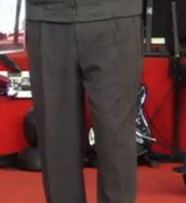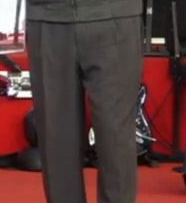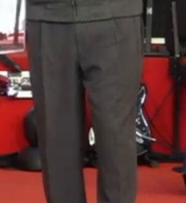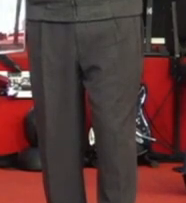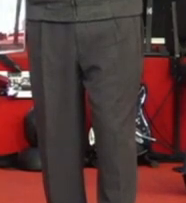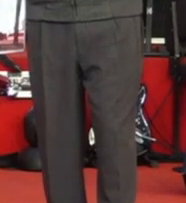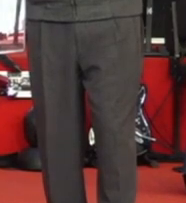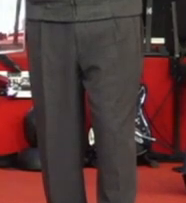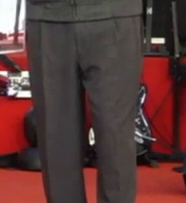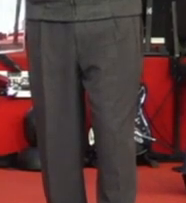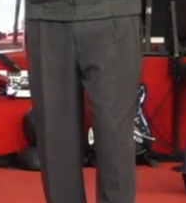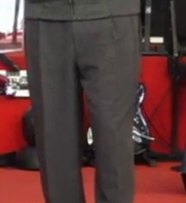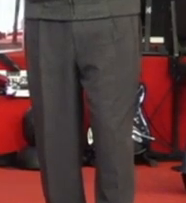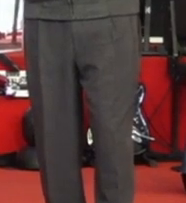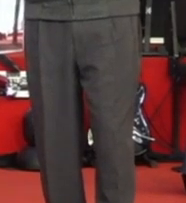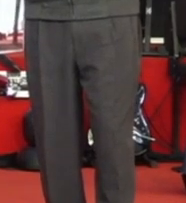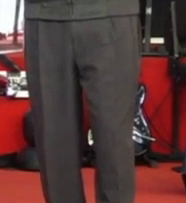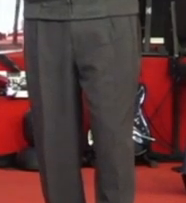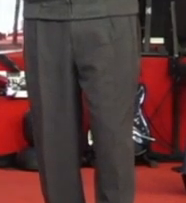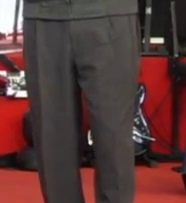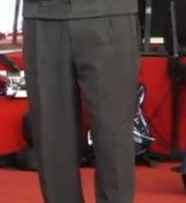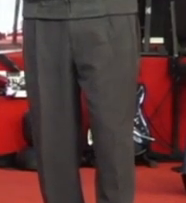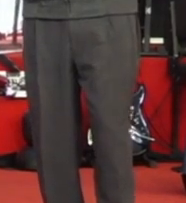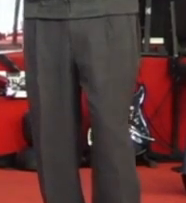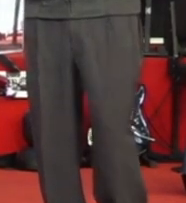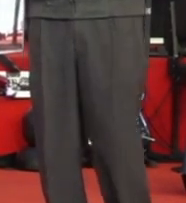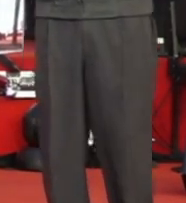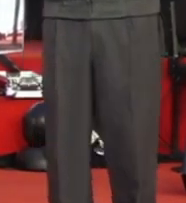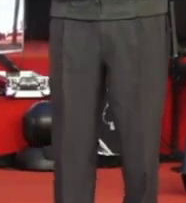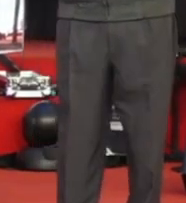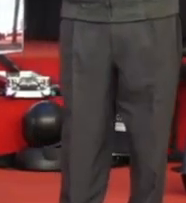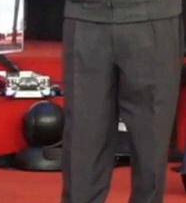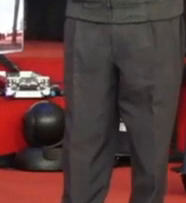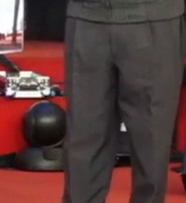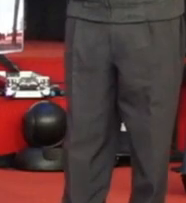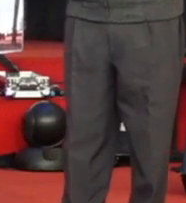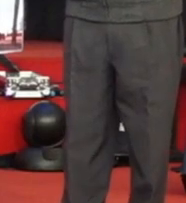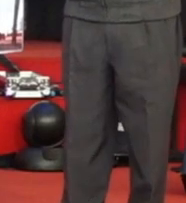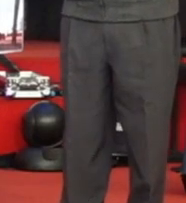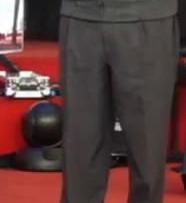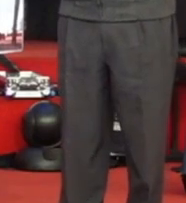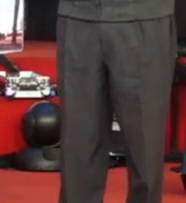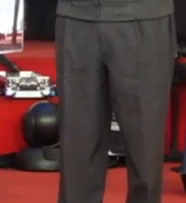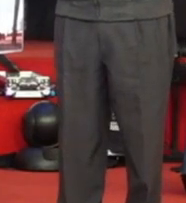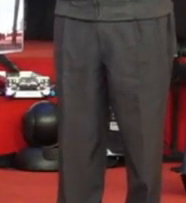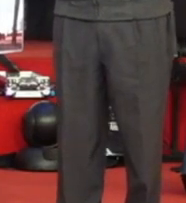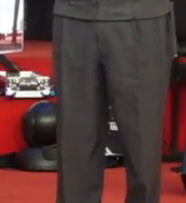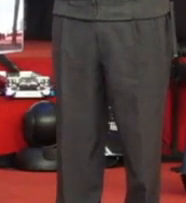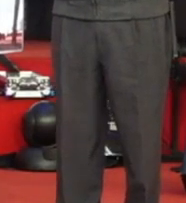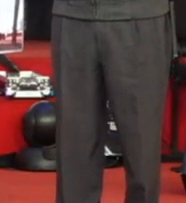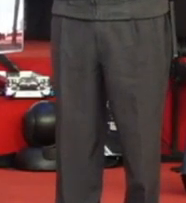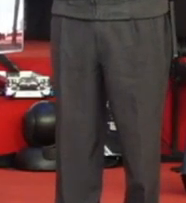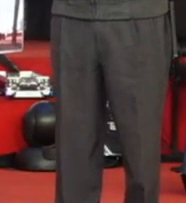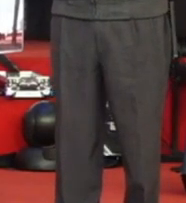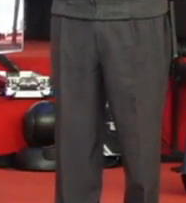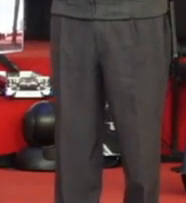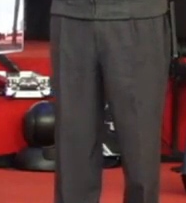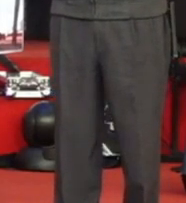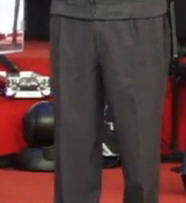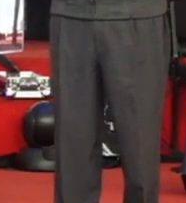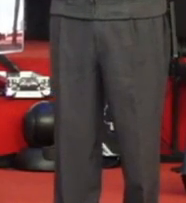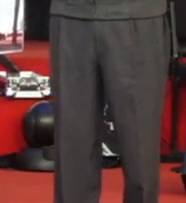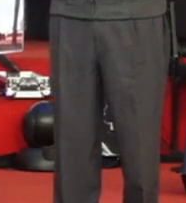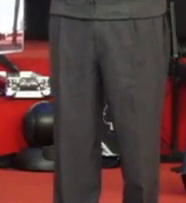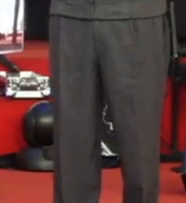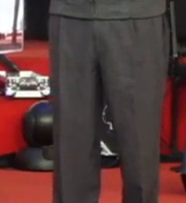of Zimbabwe. Na akaanzisha kanisa la familia ya Mungu pale Zimbabwe. So he was credited for pioneering the Pentecostal